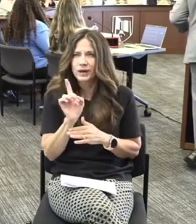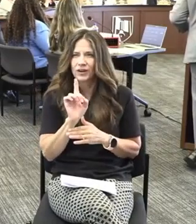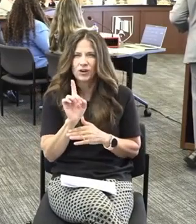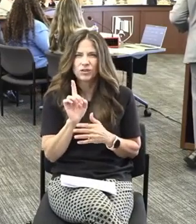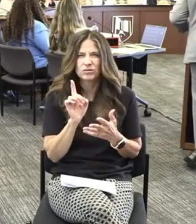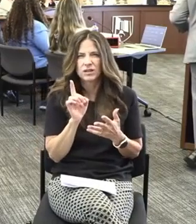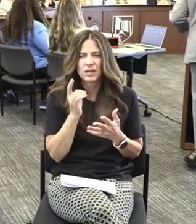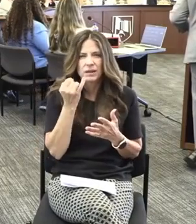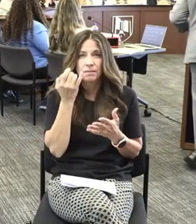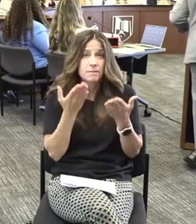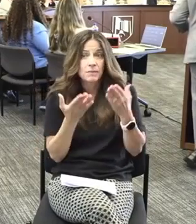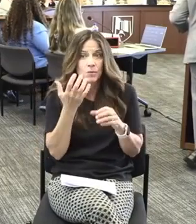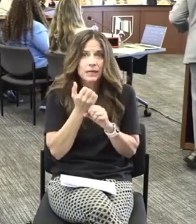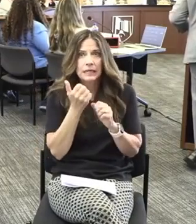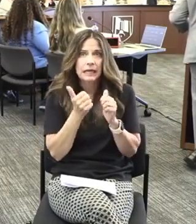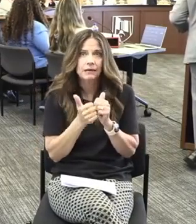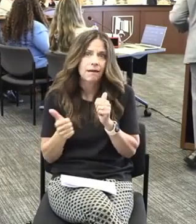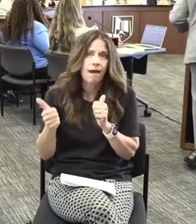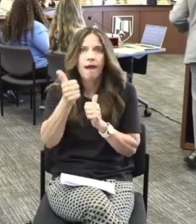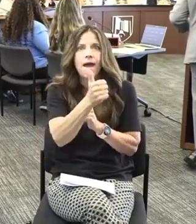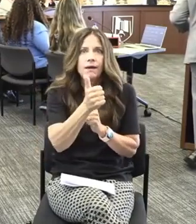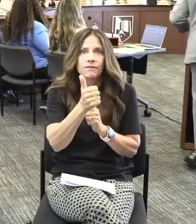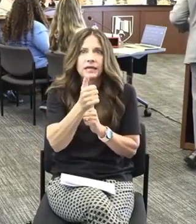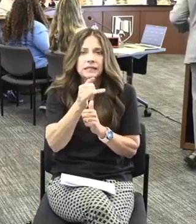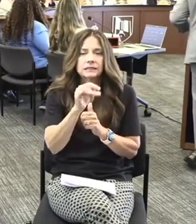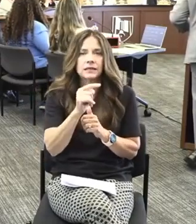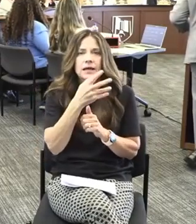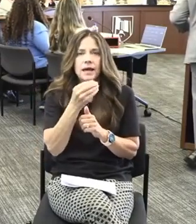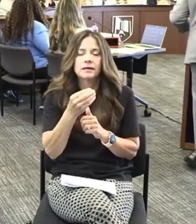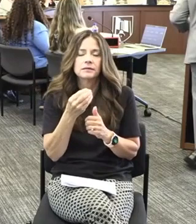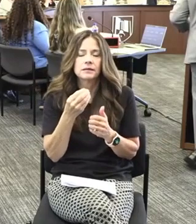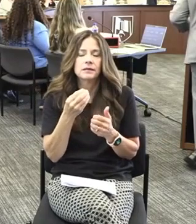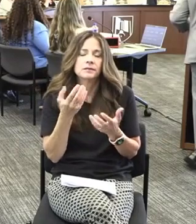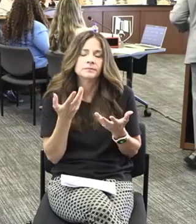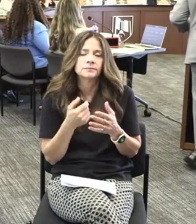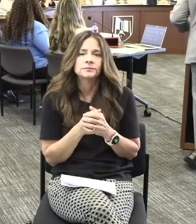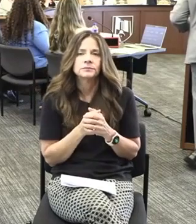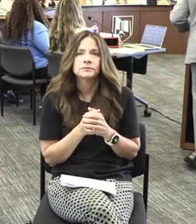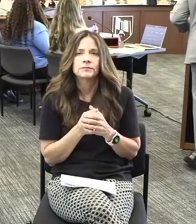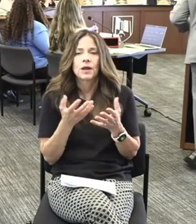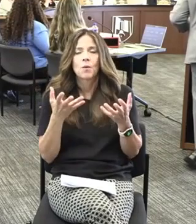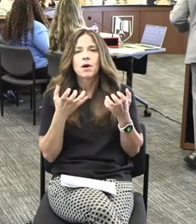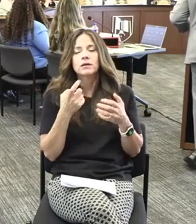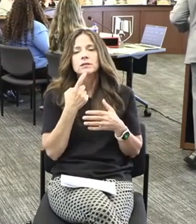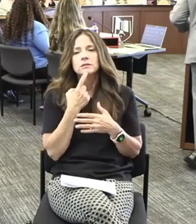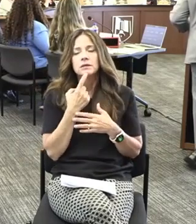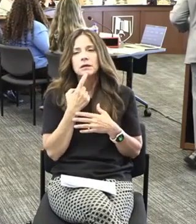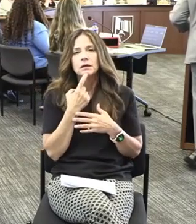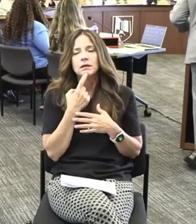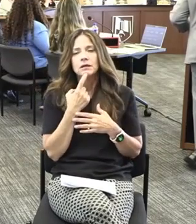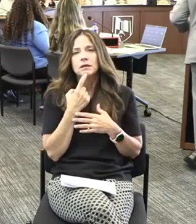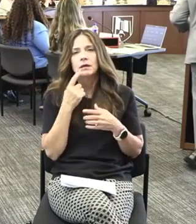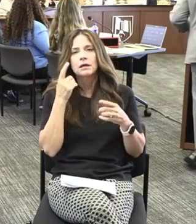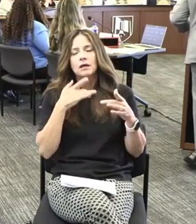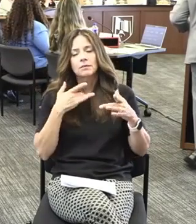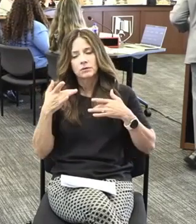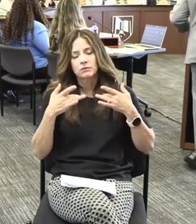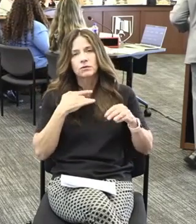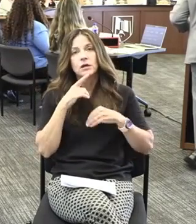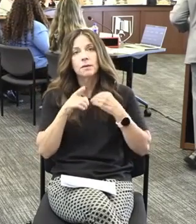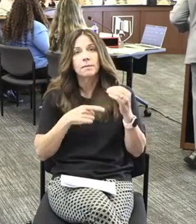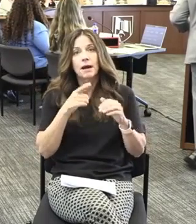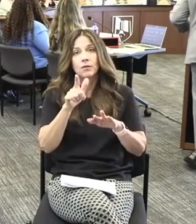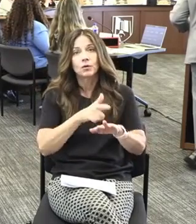can, get ahead of it, right? So what I wanted to say is, I am concerned about the long-term decline,